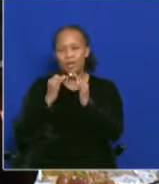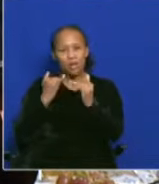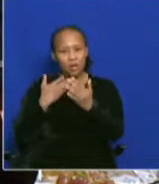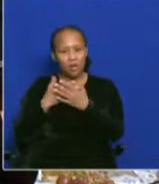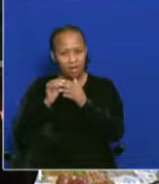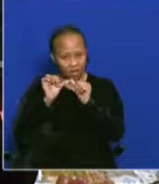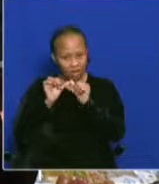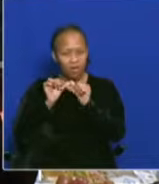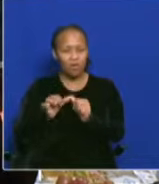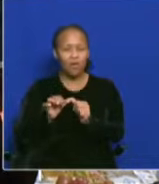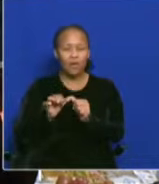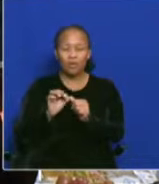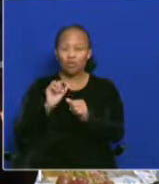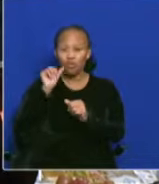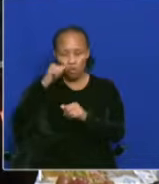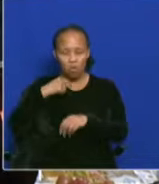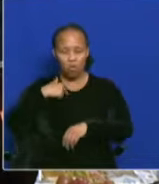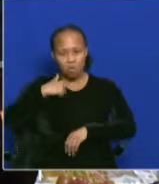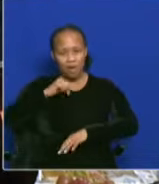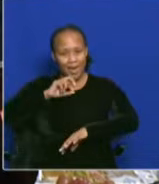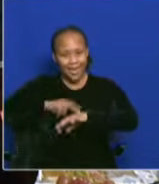tomorrow.